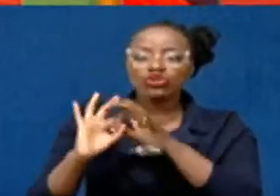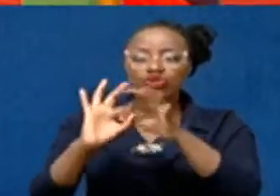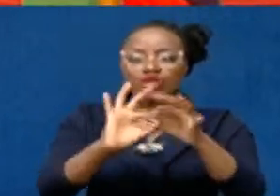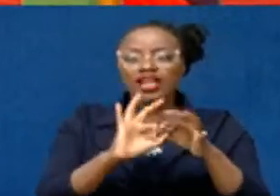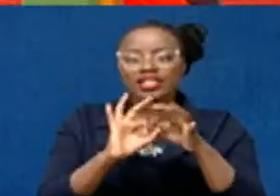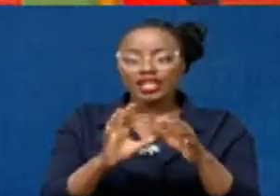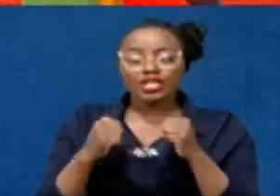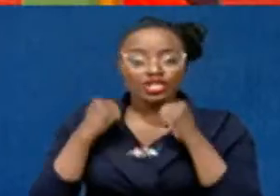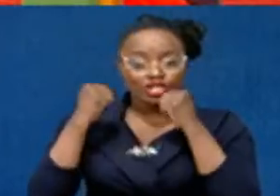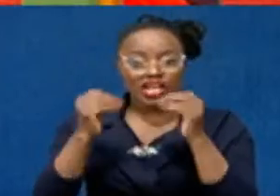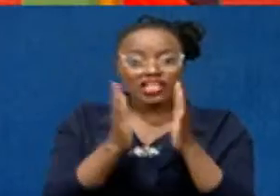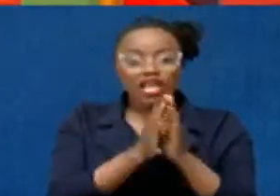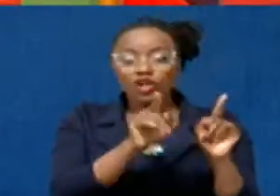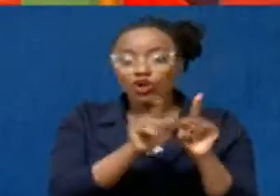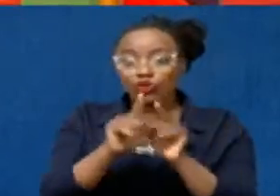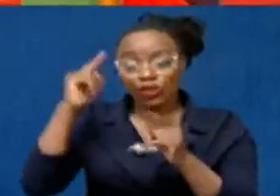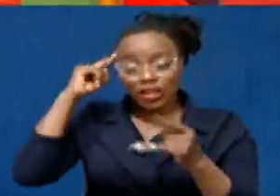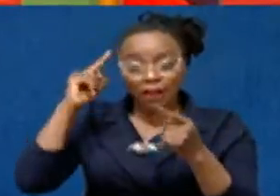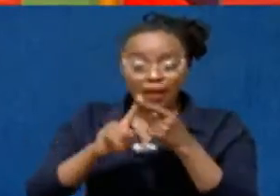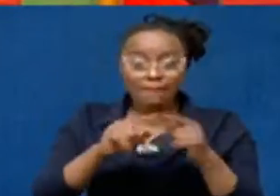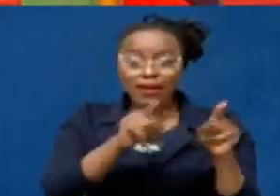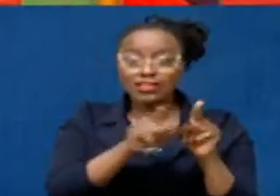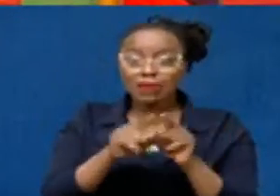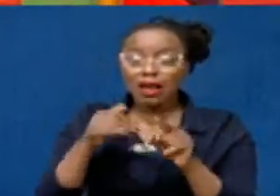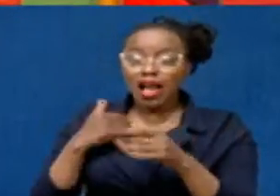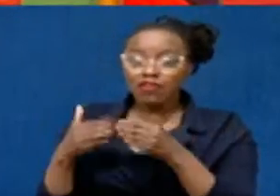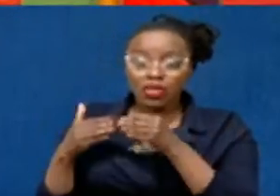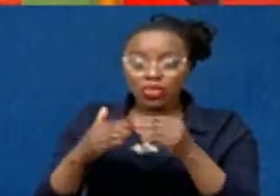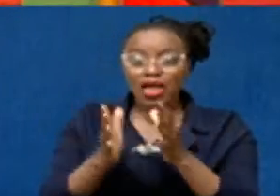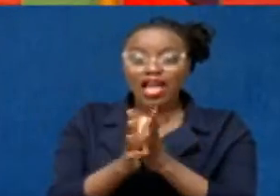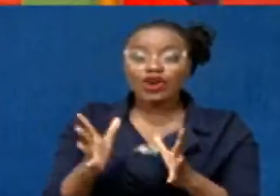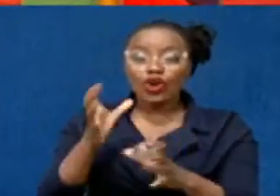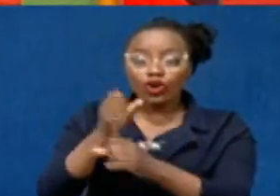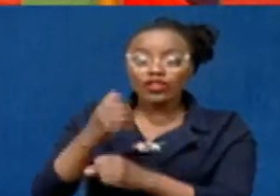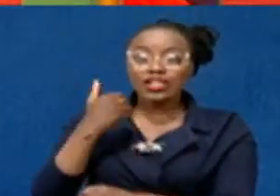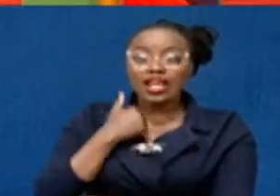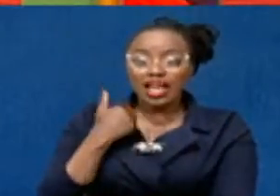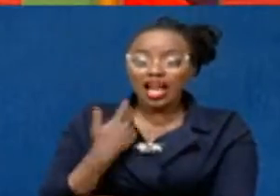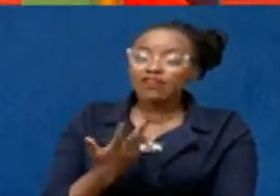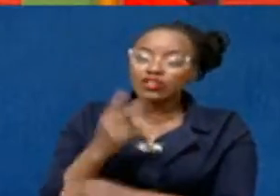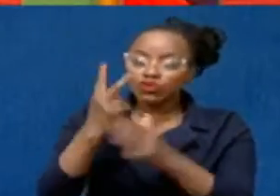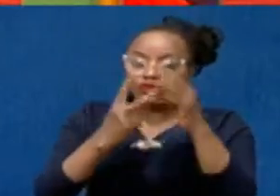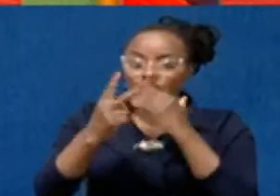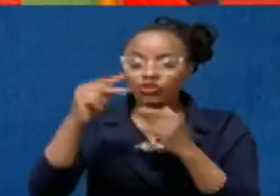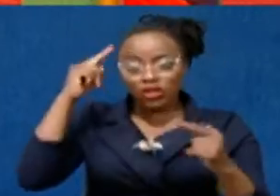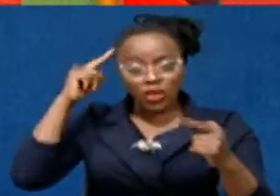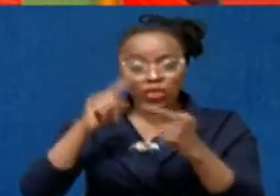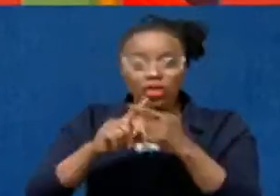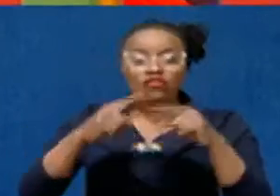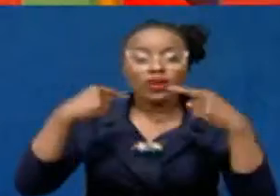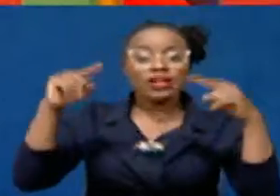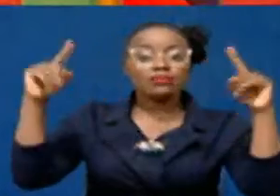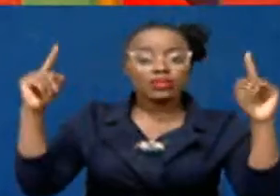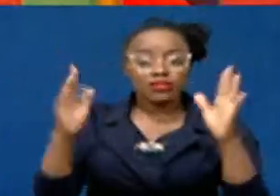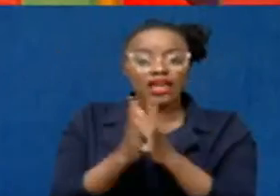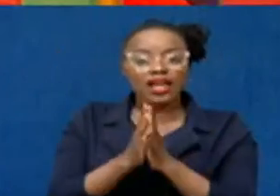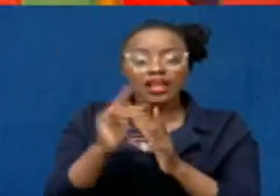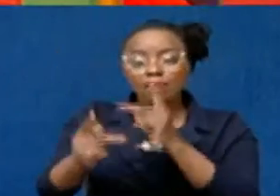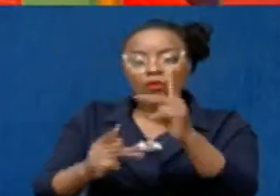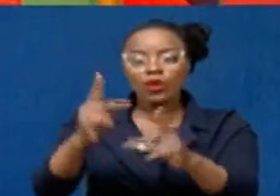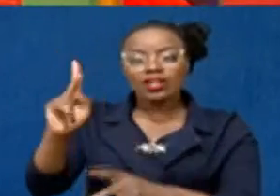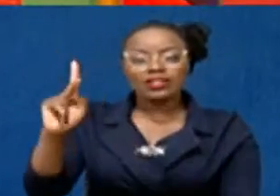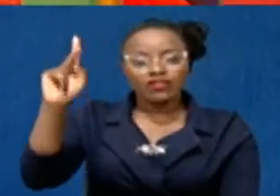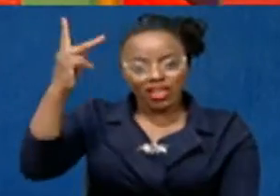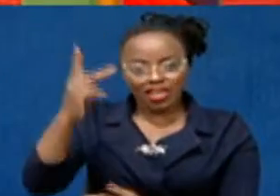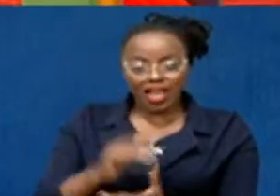united in strength and purpose, striding forward confidently towards our vision for a prosperous and progressive